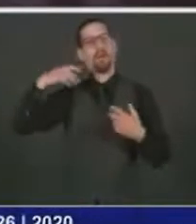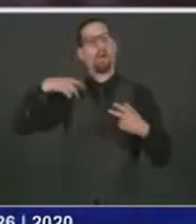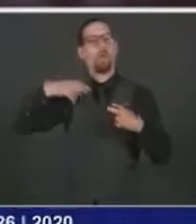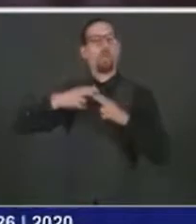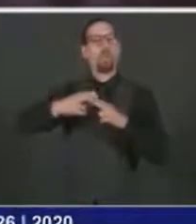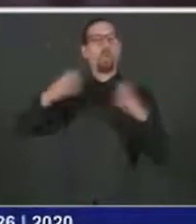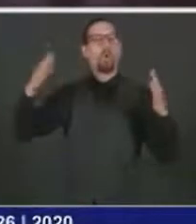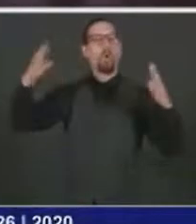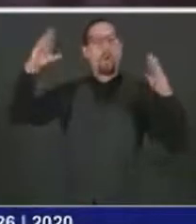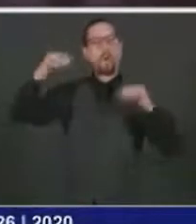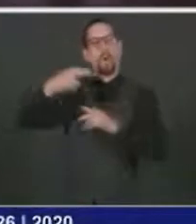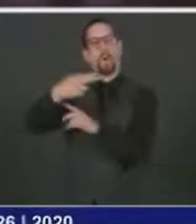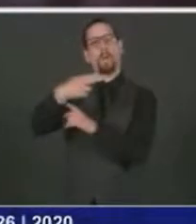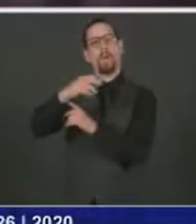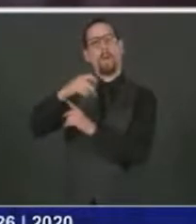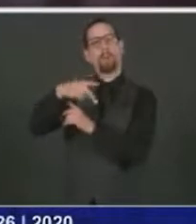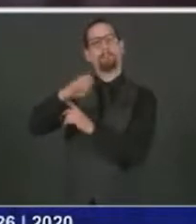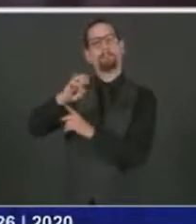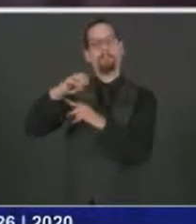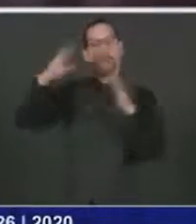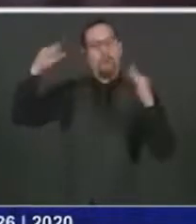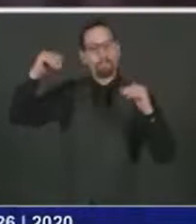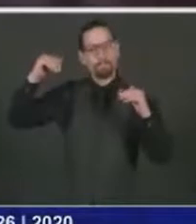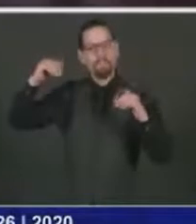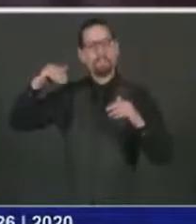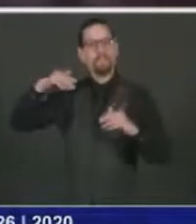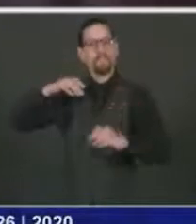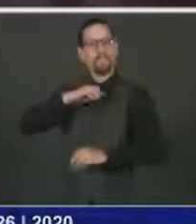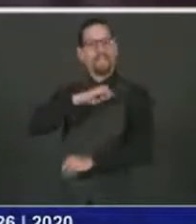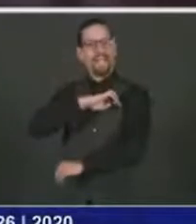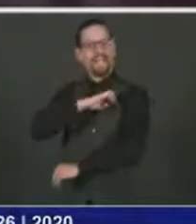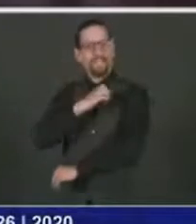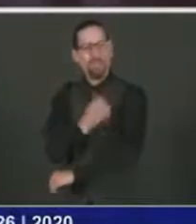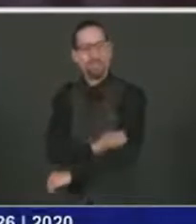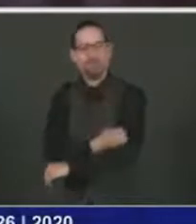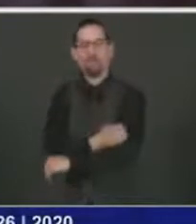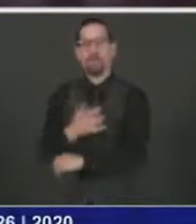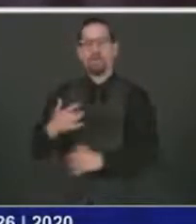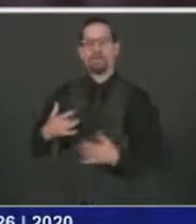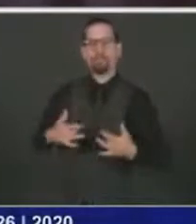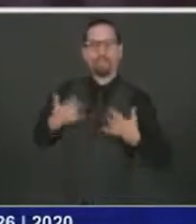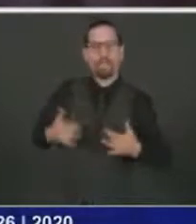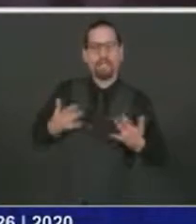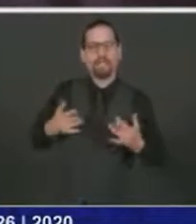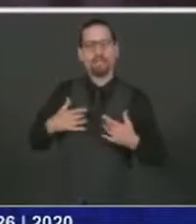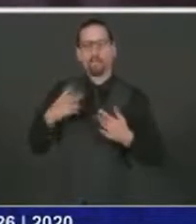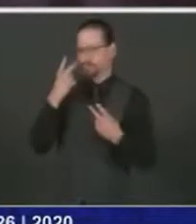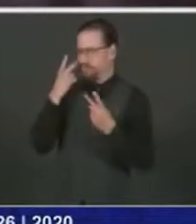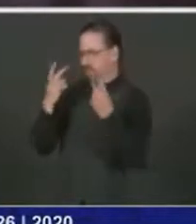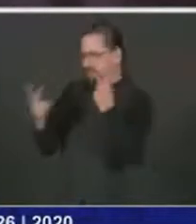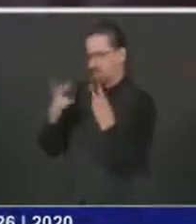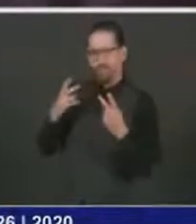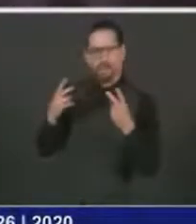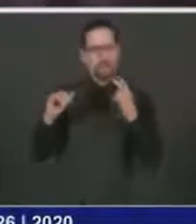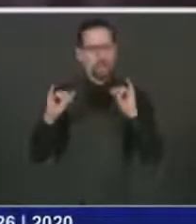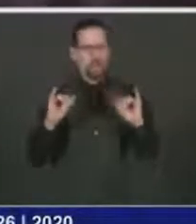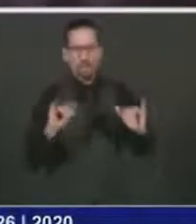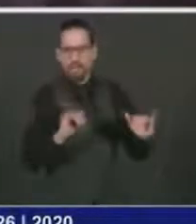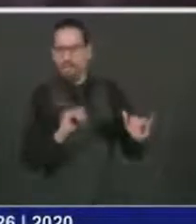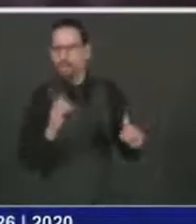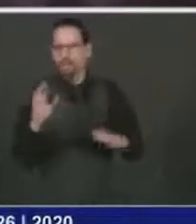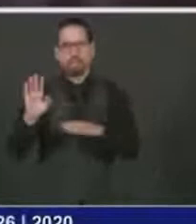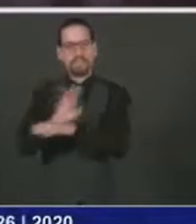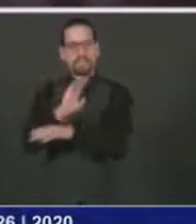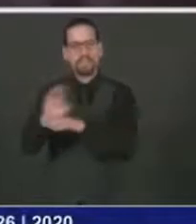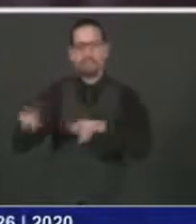and inspiration in what's happening in our state, small businesses being creative and innovative and doing what it